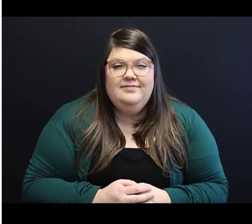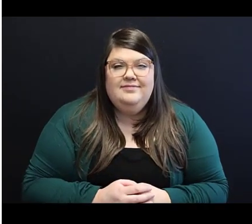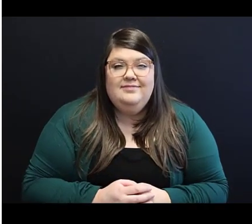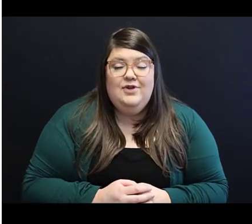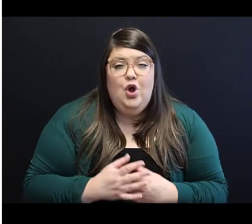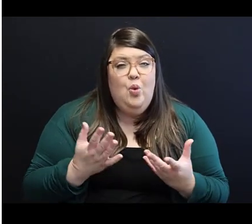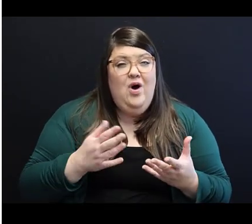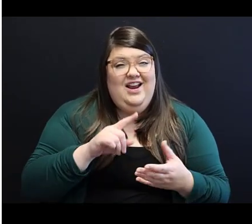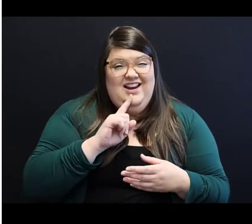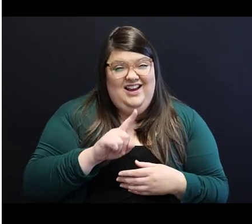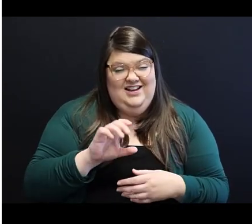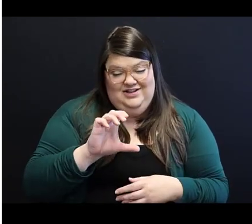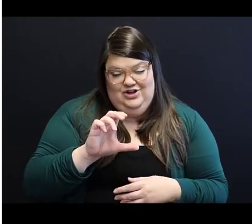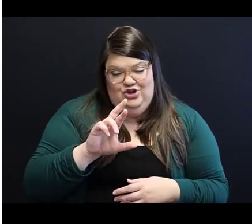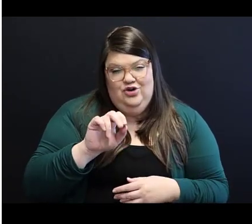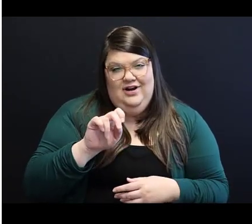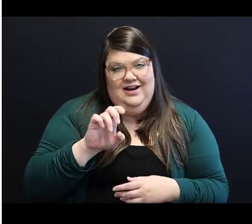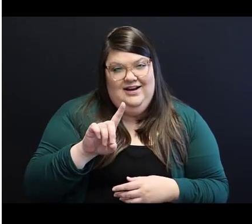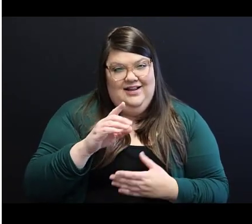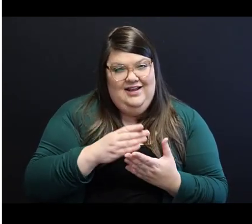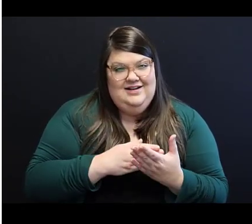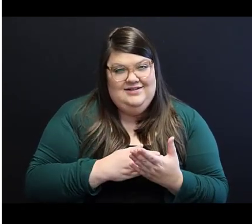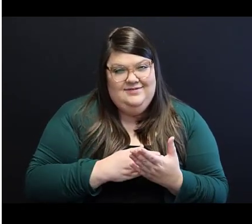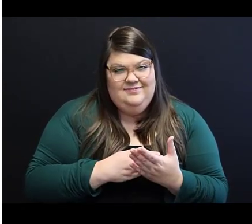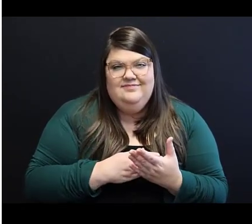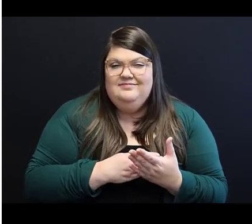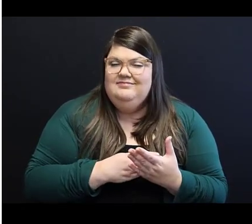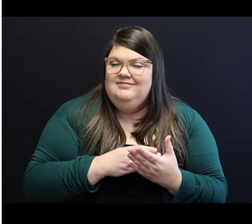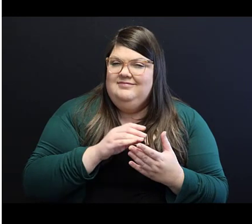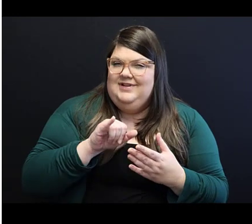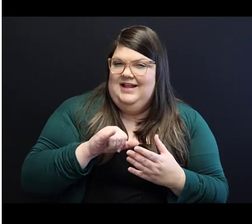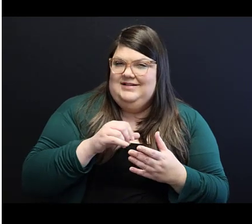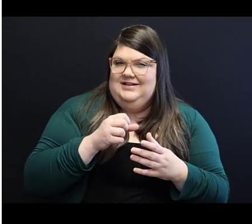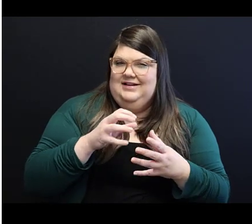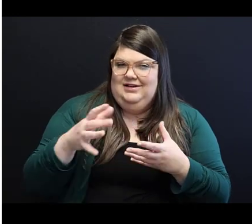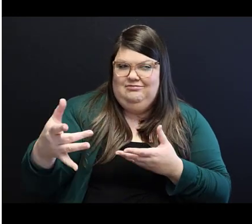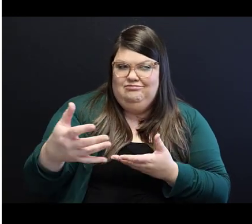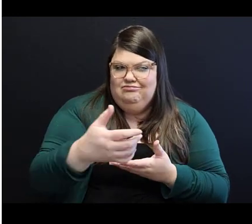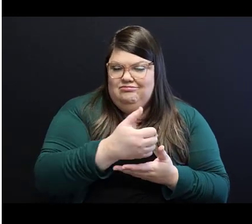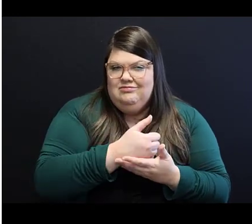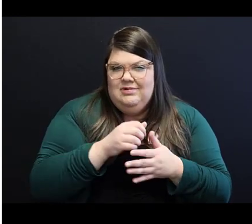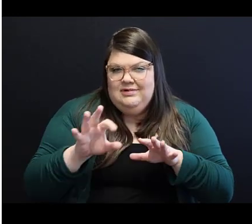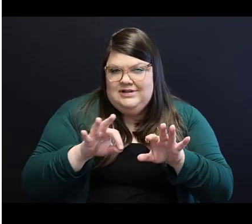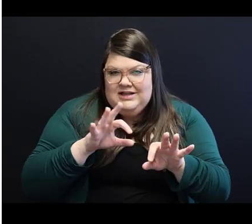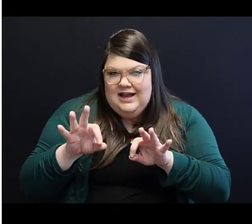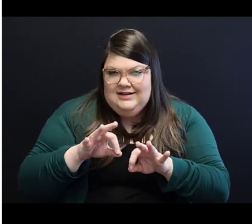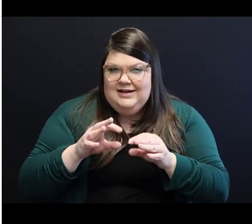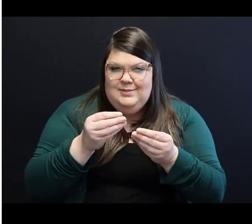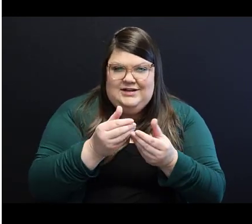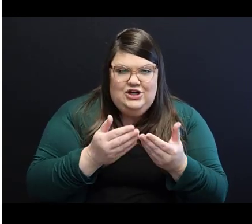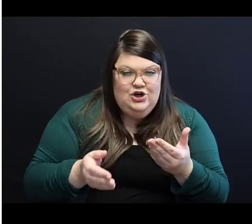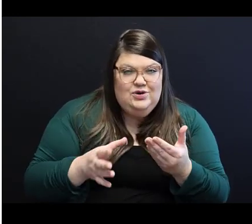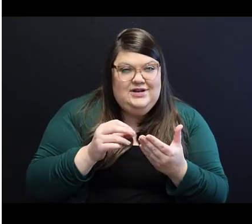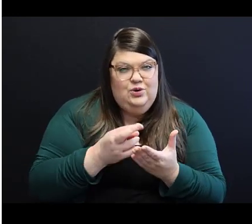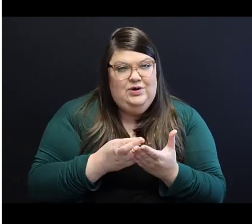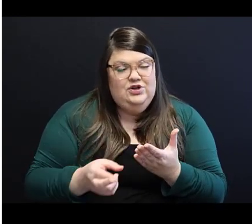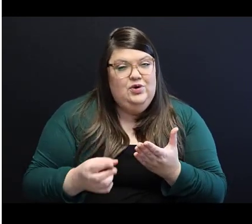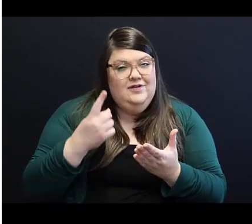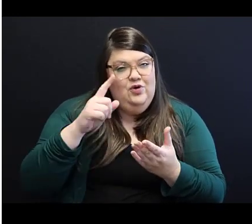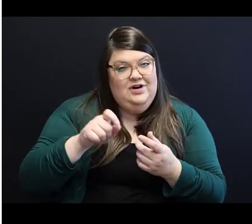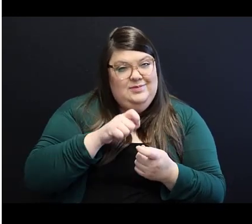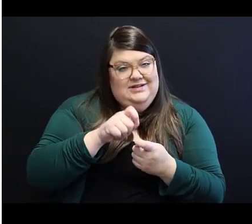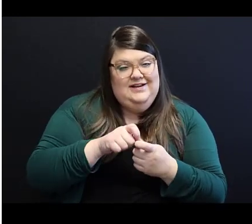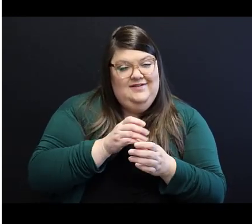What is a curated list? A curated list is a compilation of selected materials and resources for a specific topic